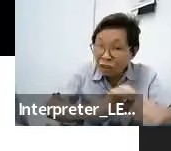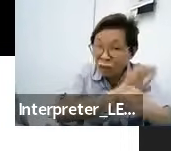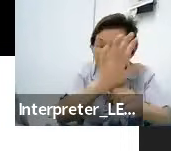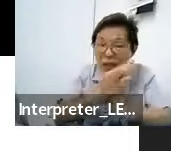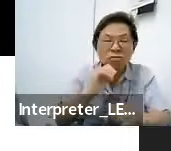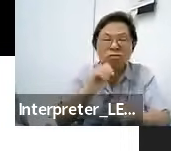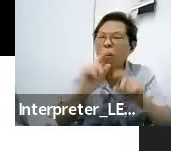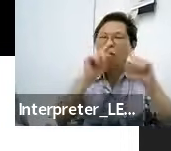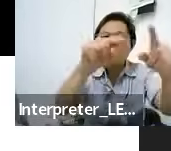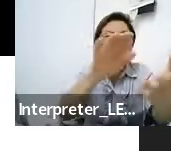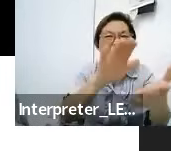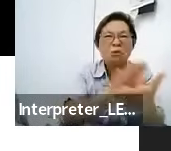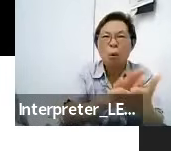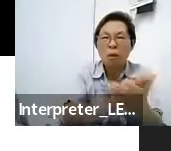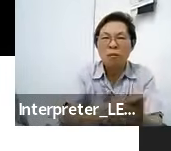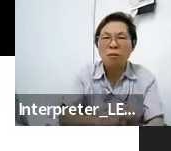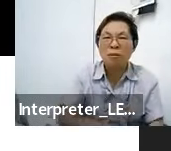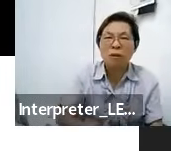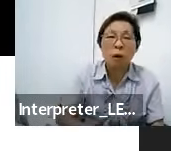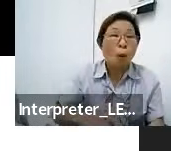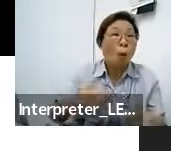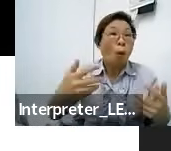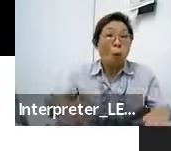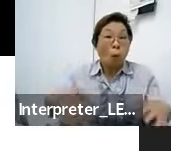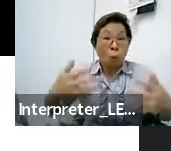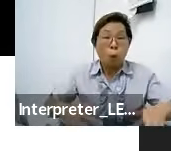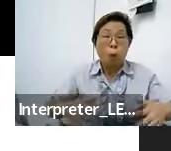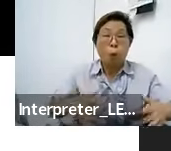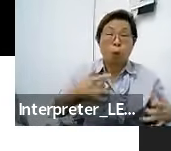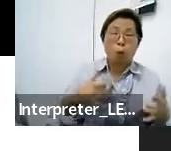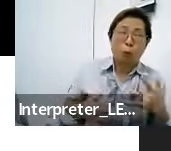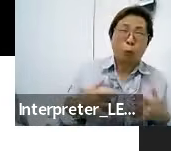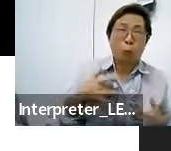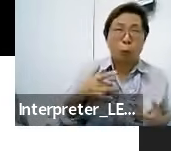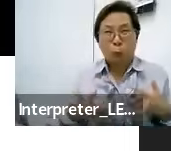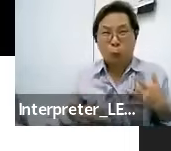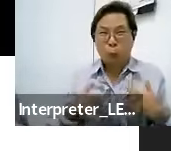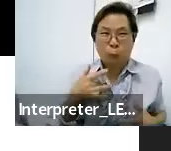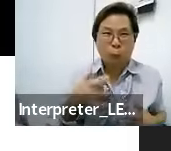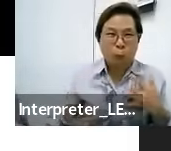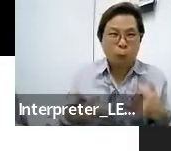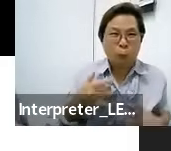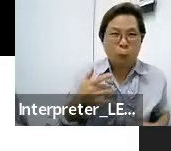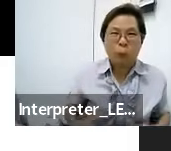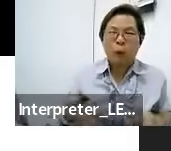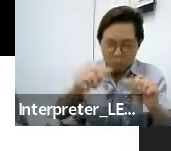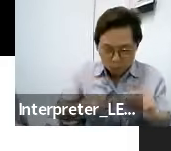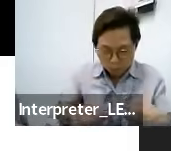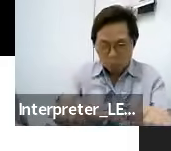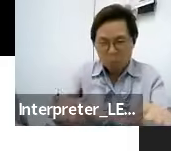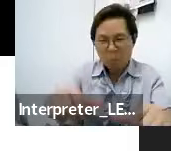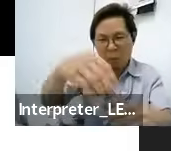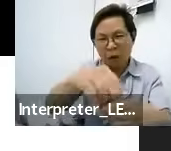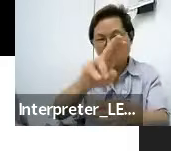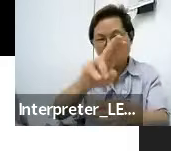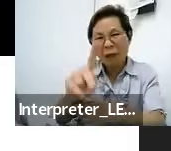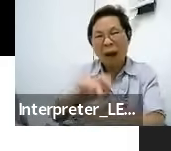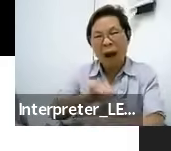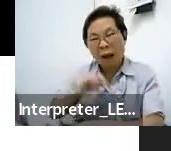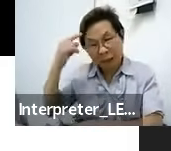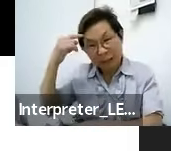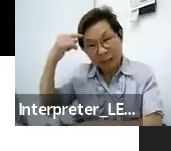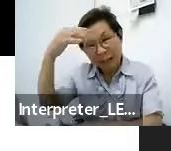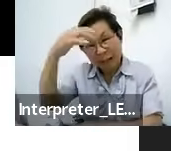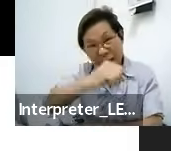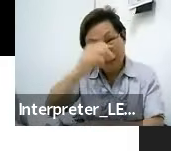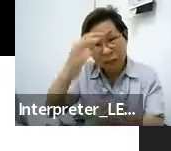end. There's a huge amount of anxiety and persistent absence figures in the UK. And I guess if we look